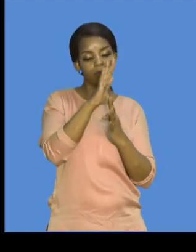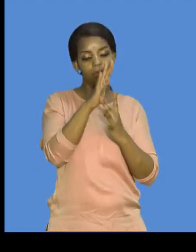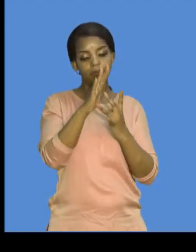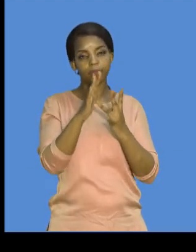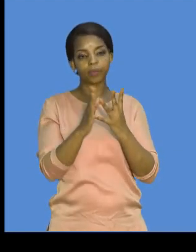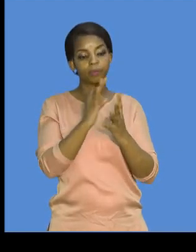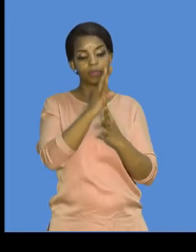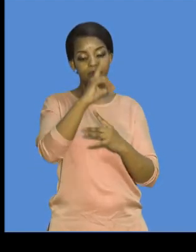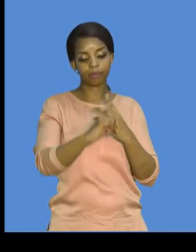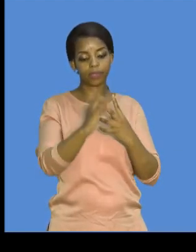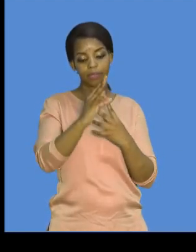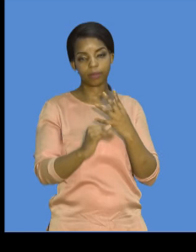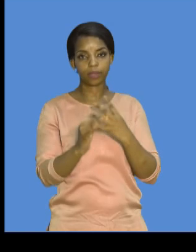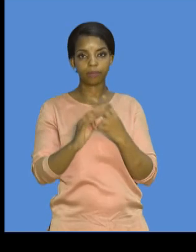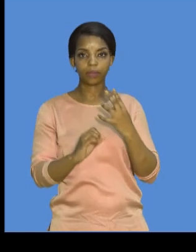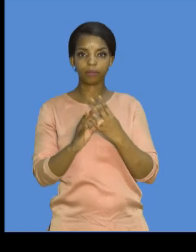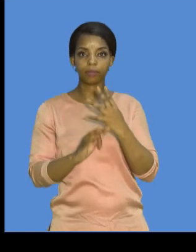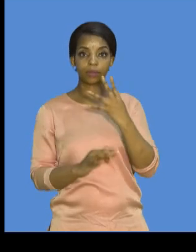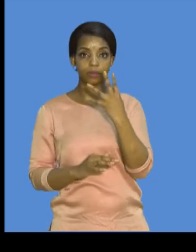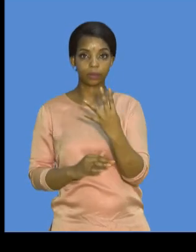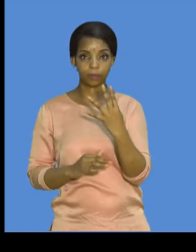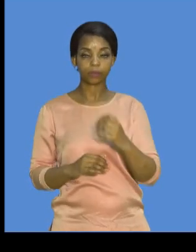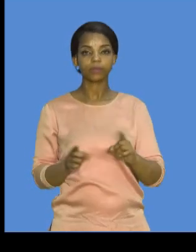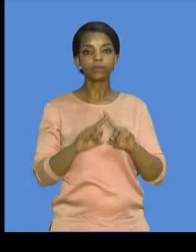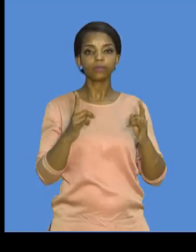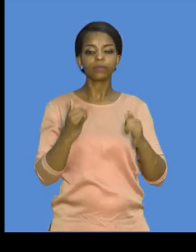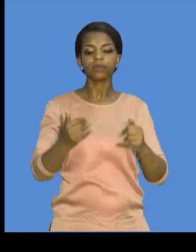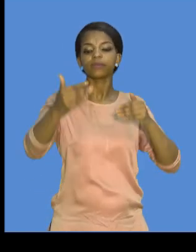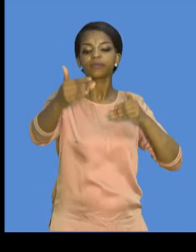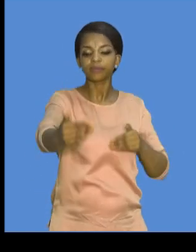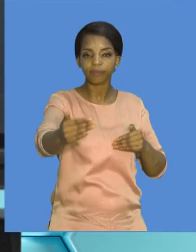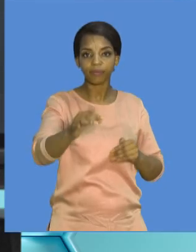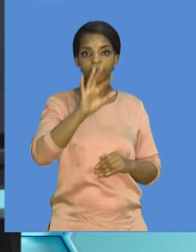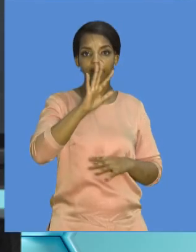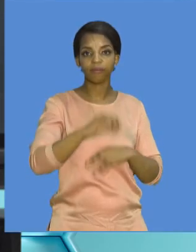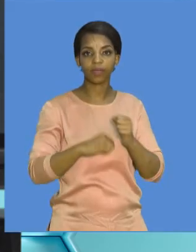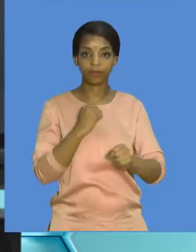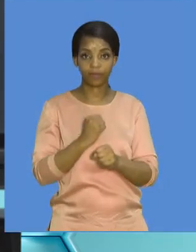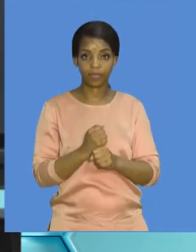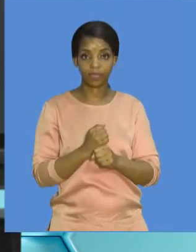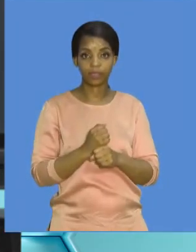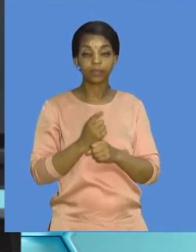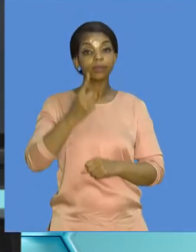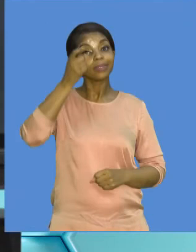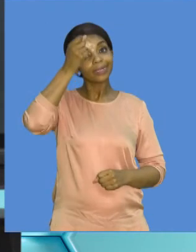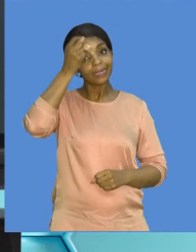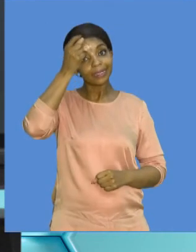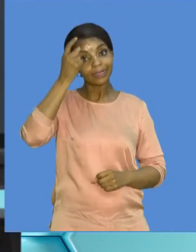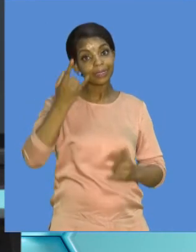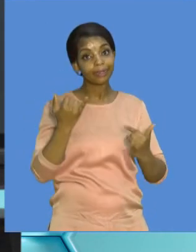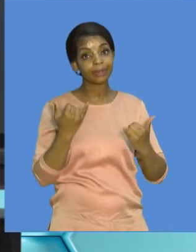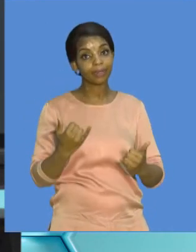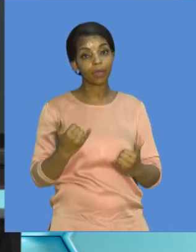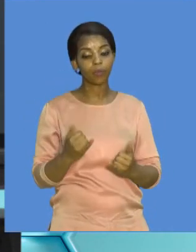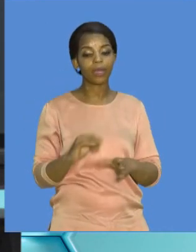now 5 years, it means in every year. Now let's understand the duration of the investment. The